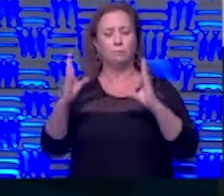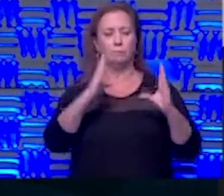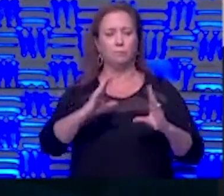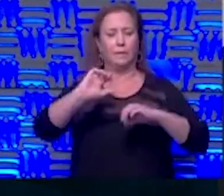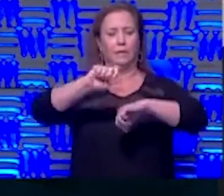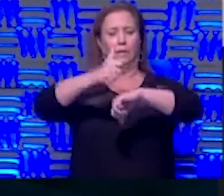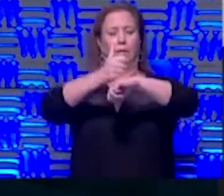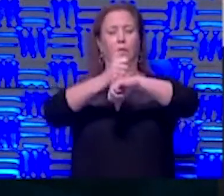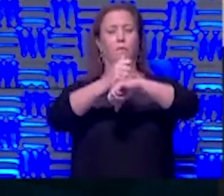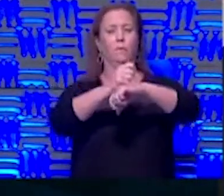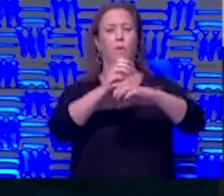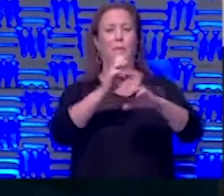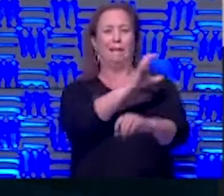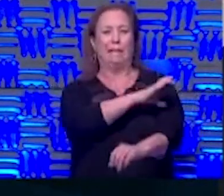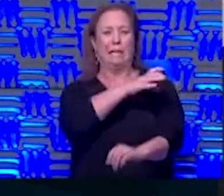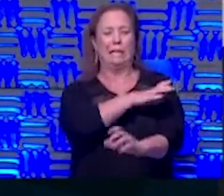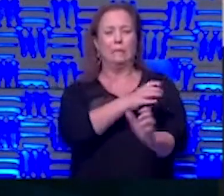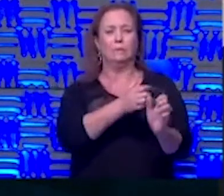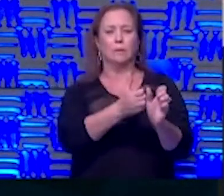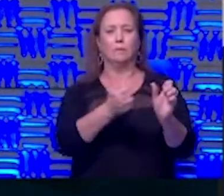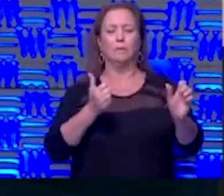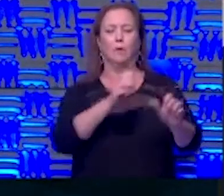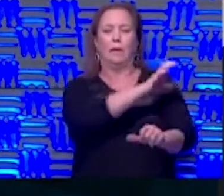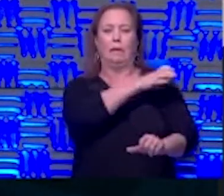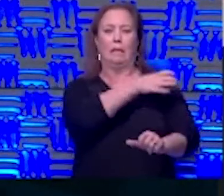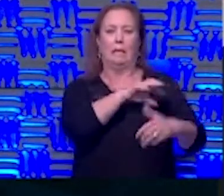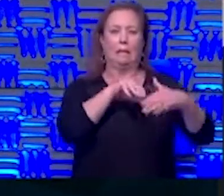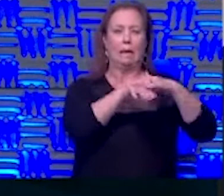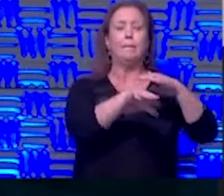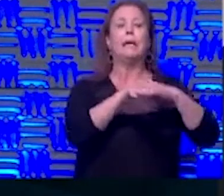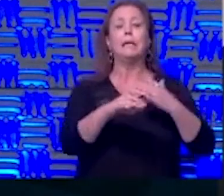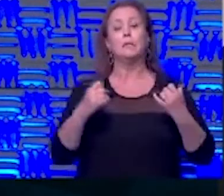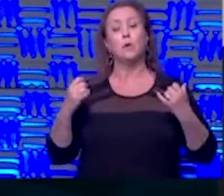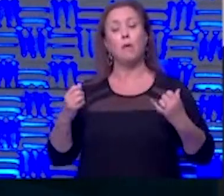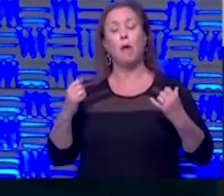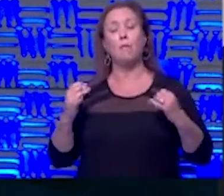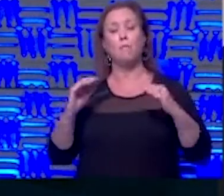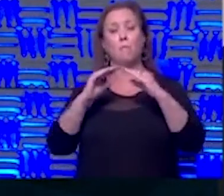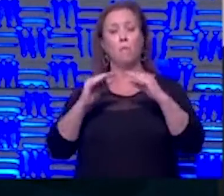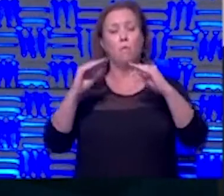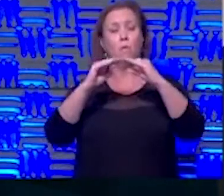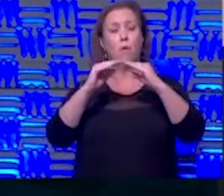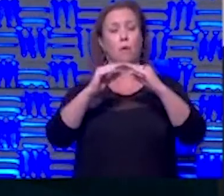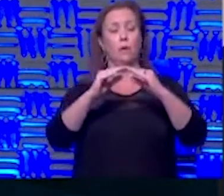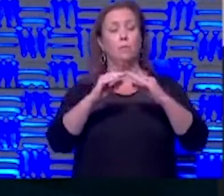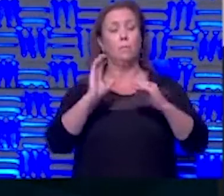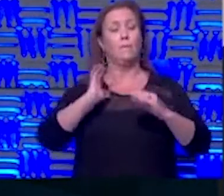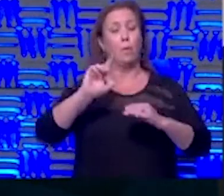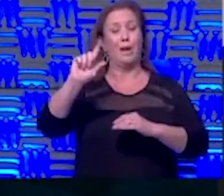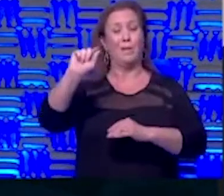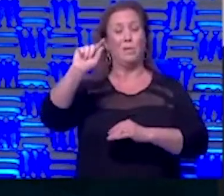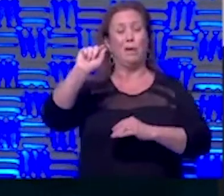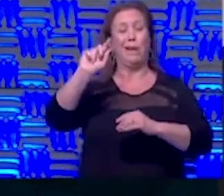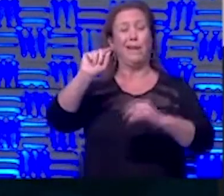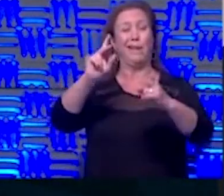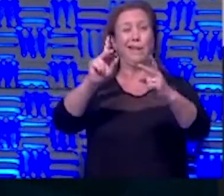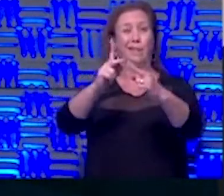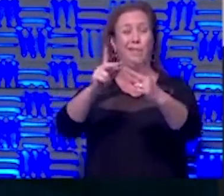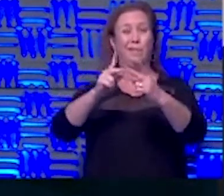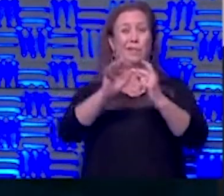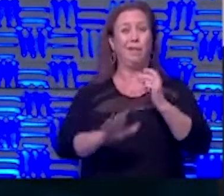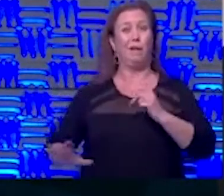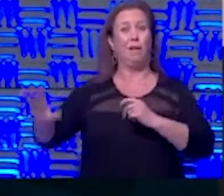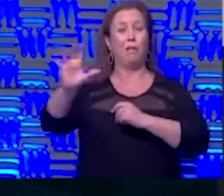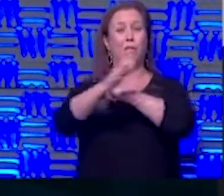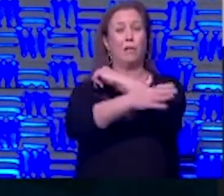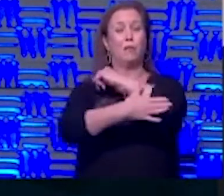from ambulatory services. That has begun to come back very nicely. We started with 20 facilities across the nation, and now